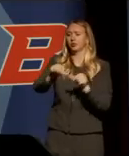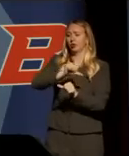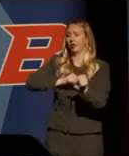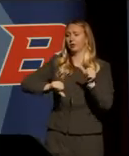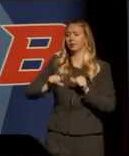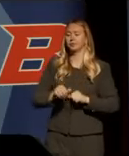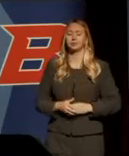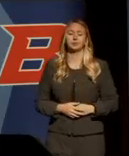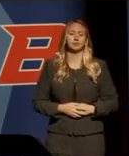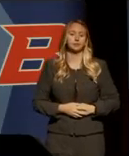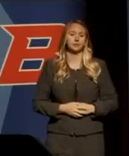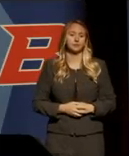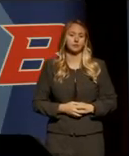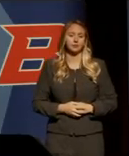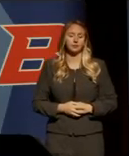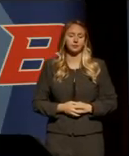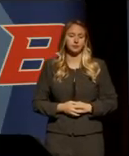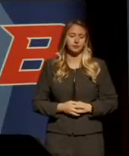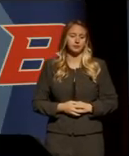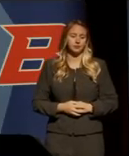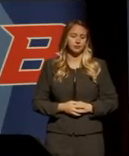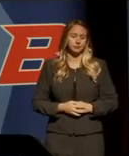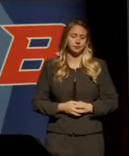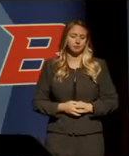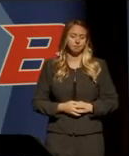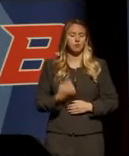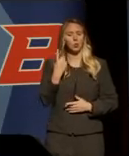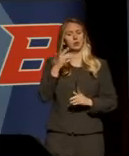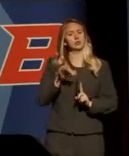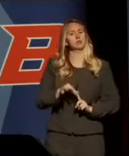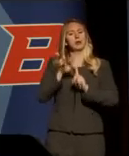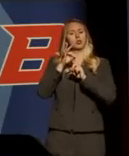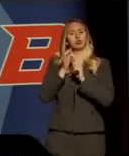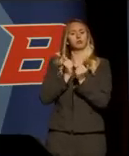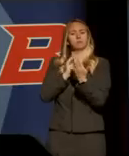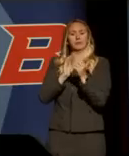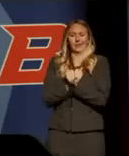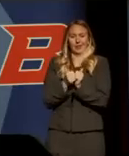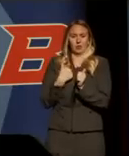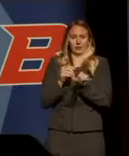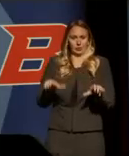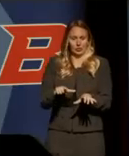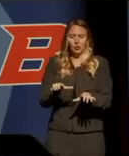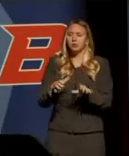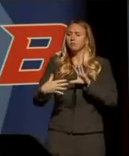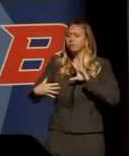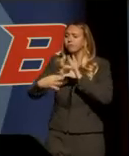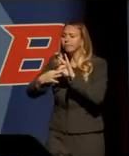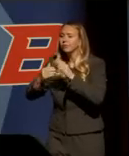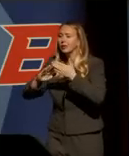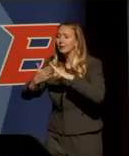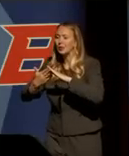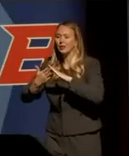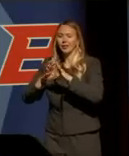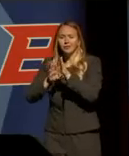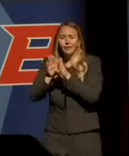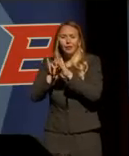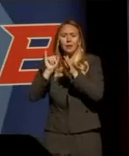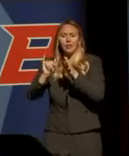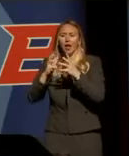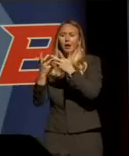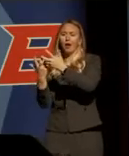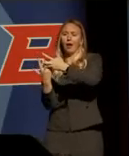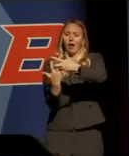One of the special ways that we are doing this, connecting with our community, creating those connections I talked about,